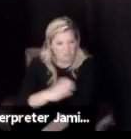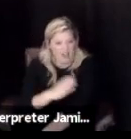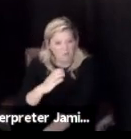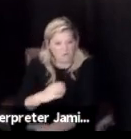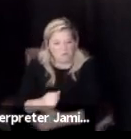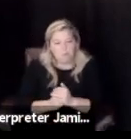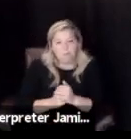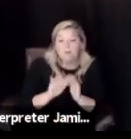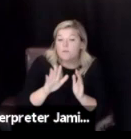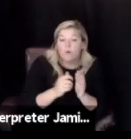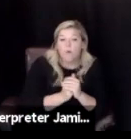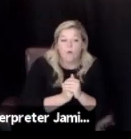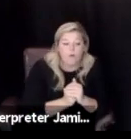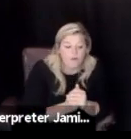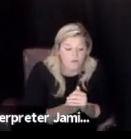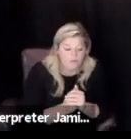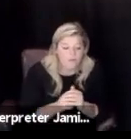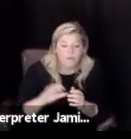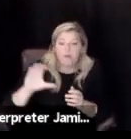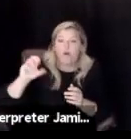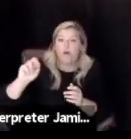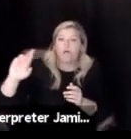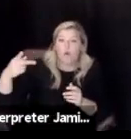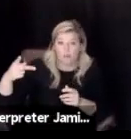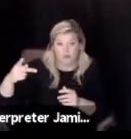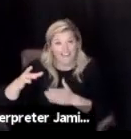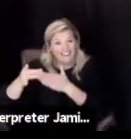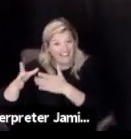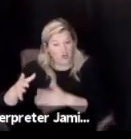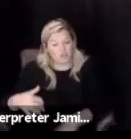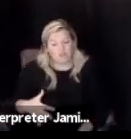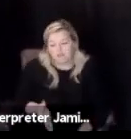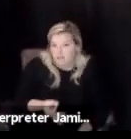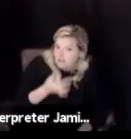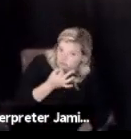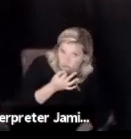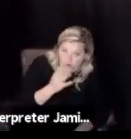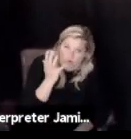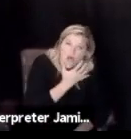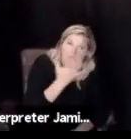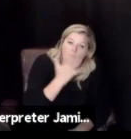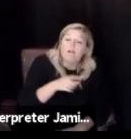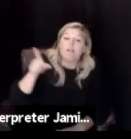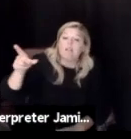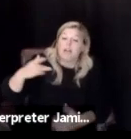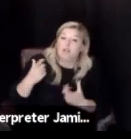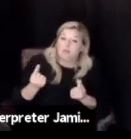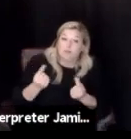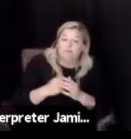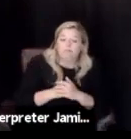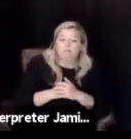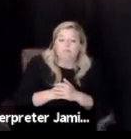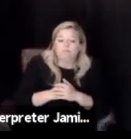to happen, because corporate leaders are very savvy at this, they are going to